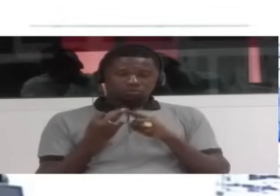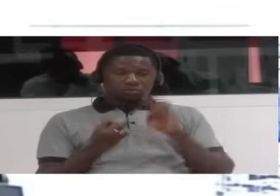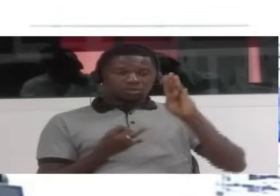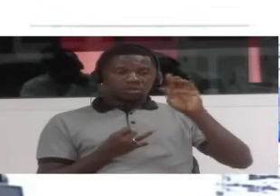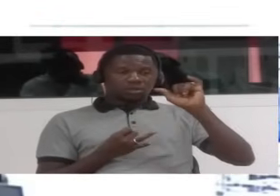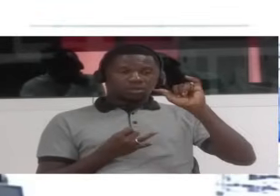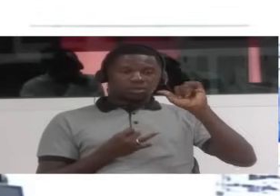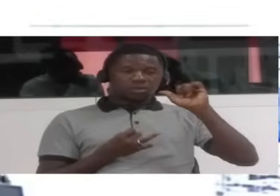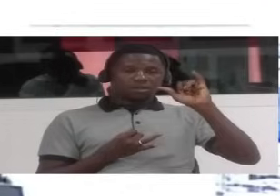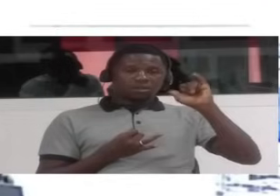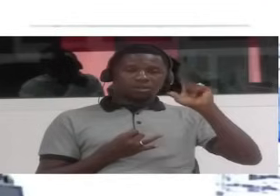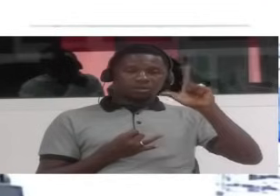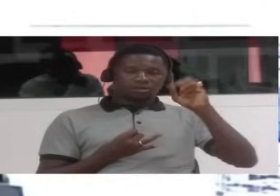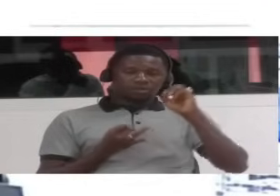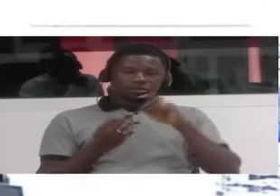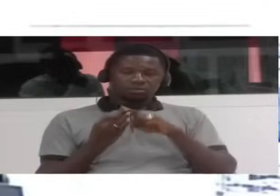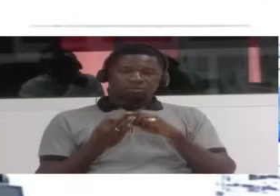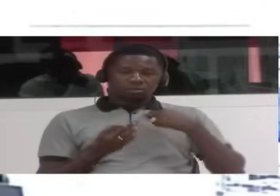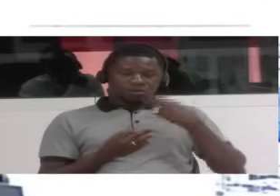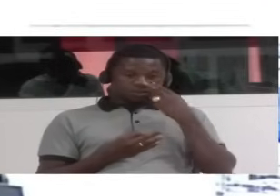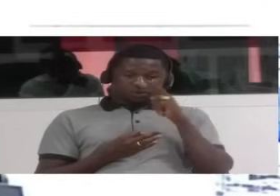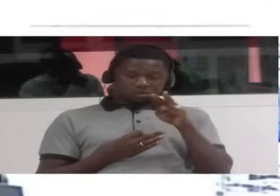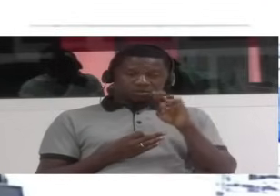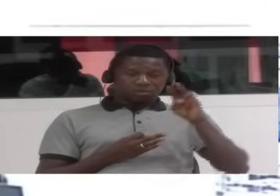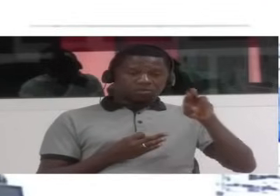Bailo. Mm-hmm. I saw Musa Abaji.